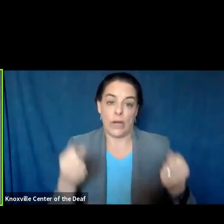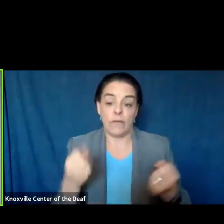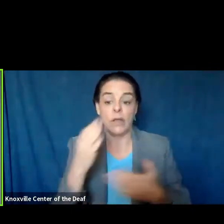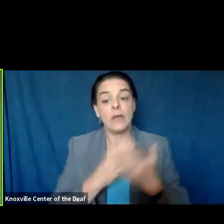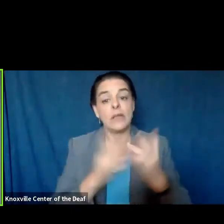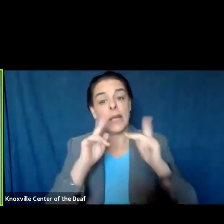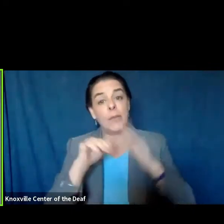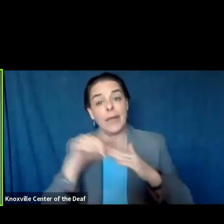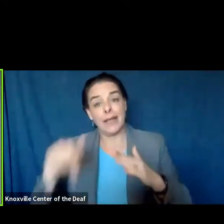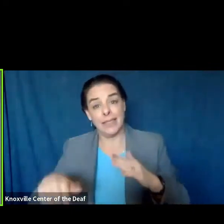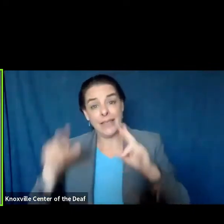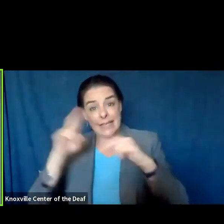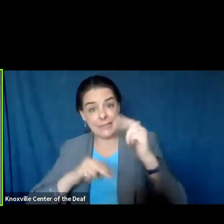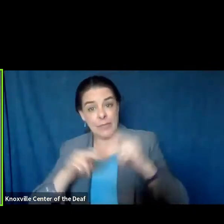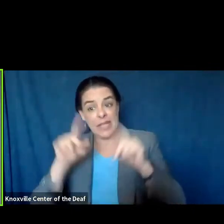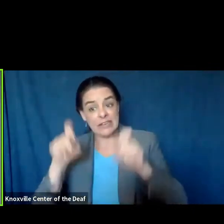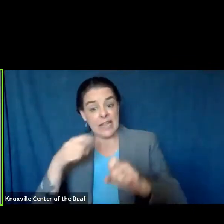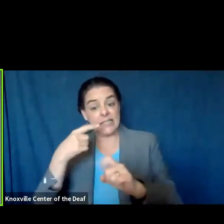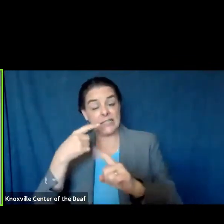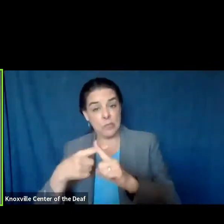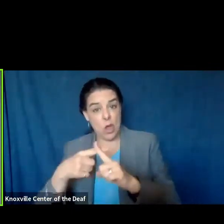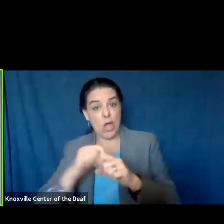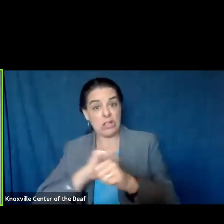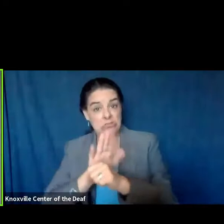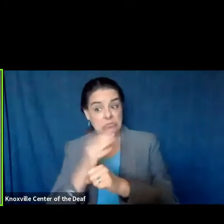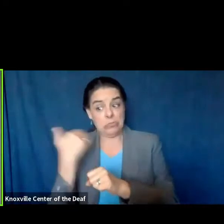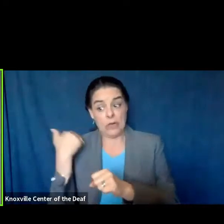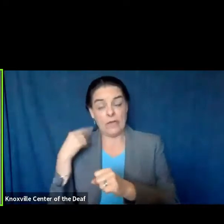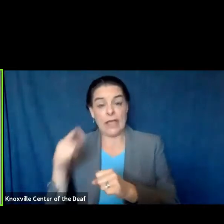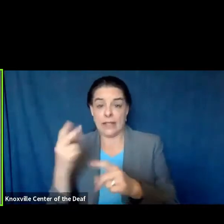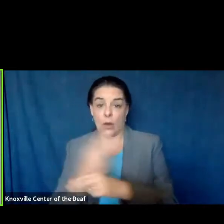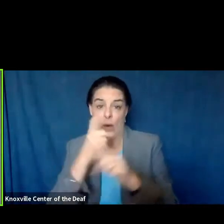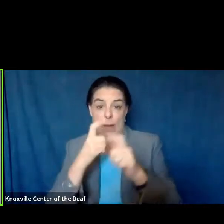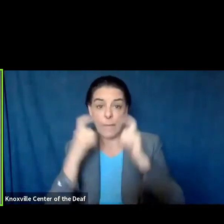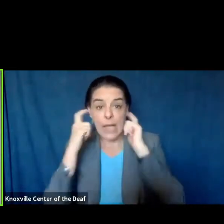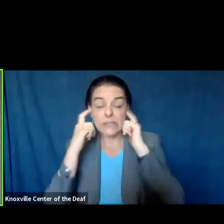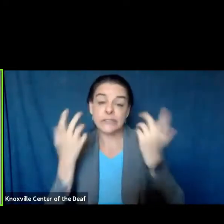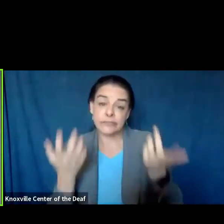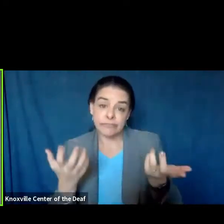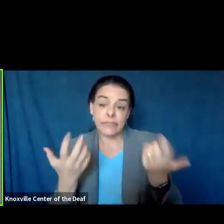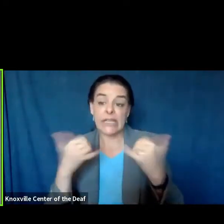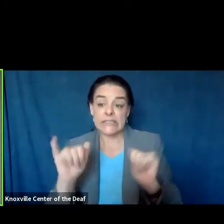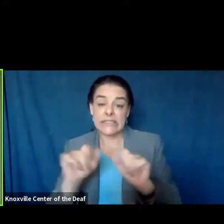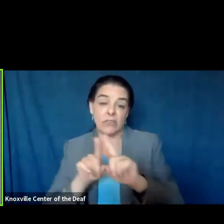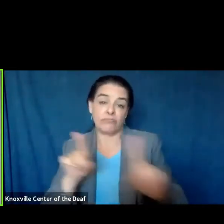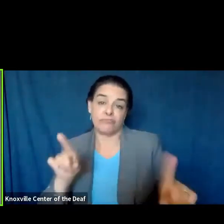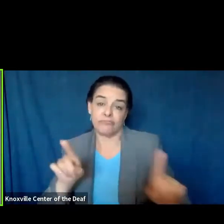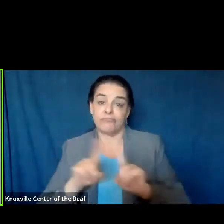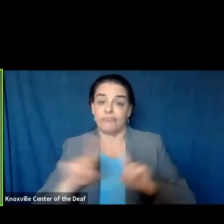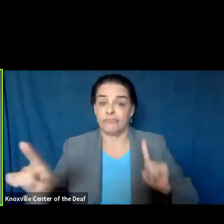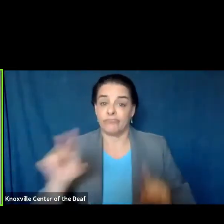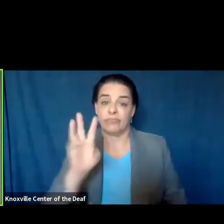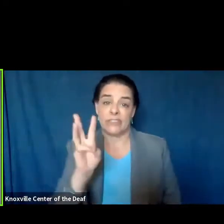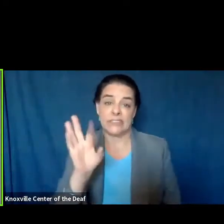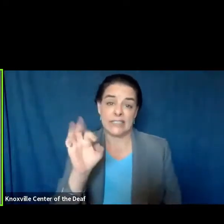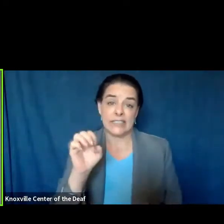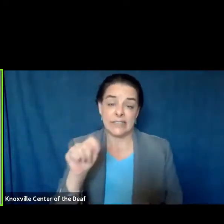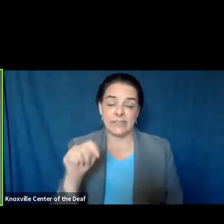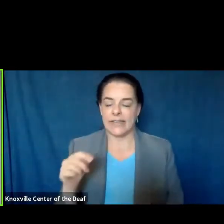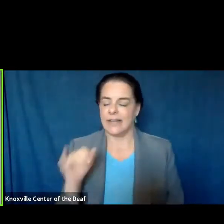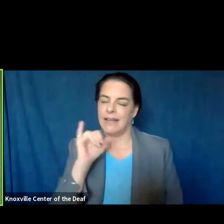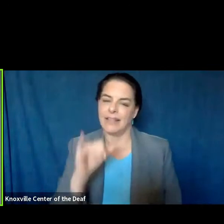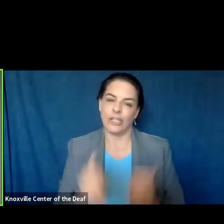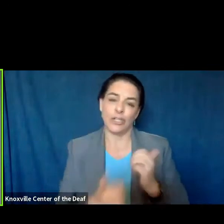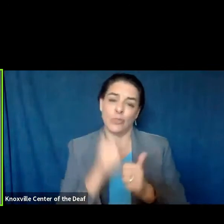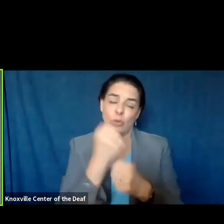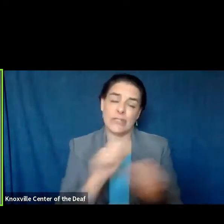who've tested positive previously, and they're in mask and still staying 6 feet apart because we just feel like that's the safest